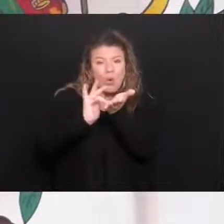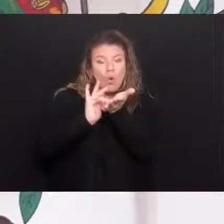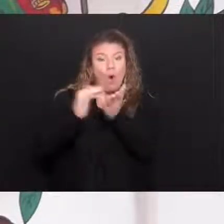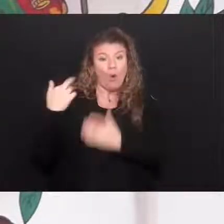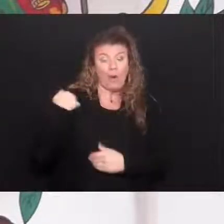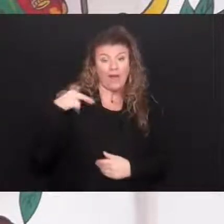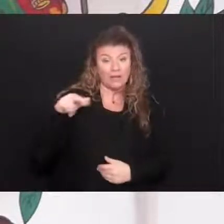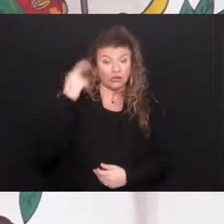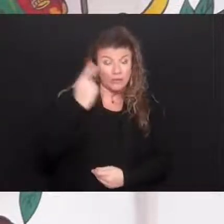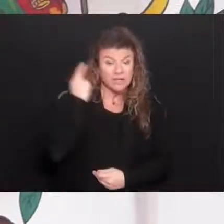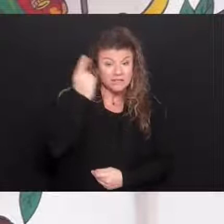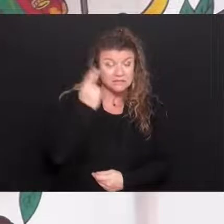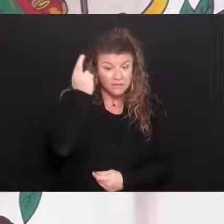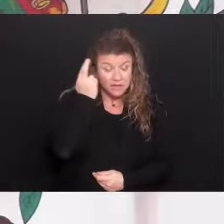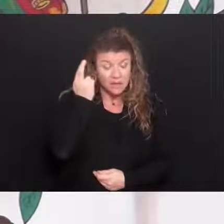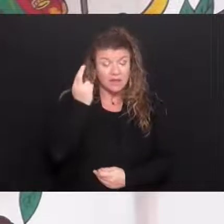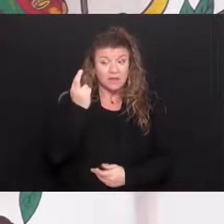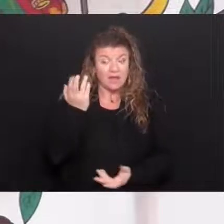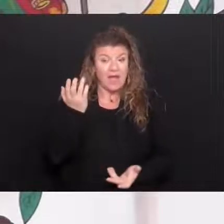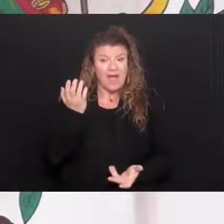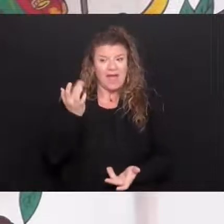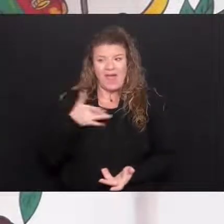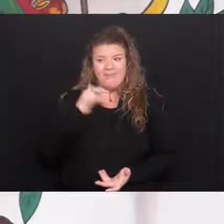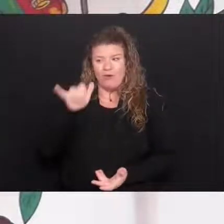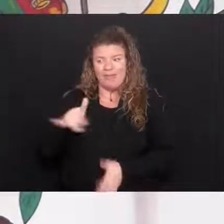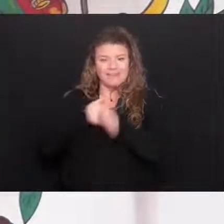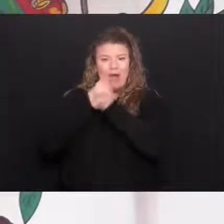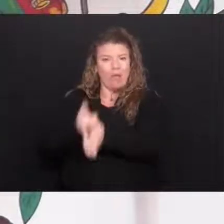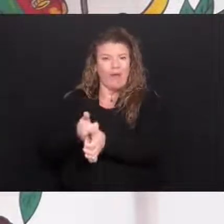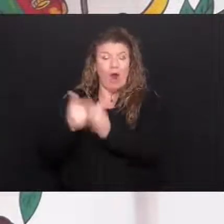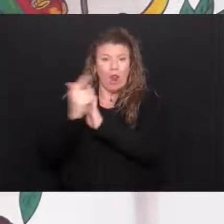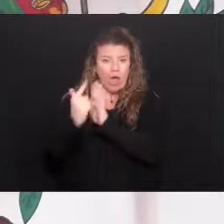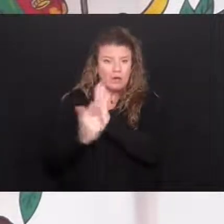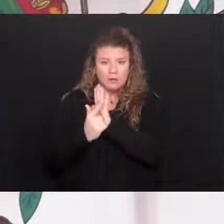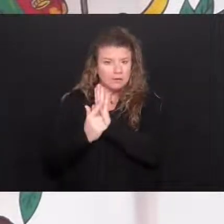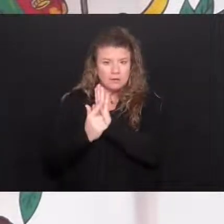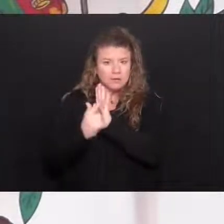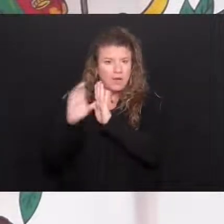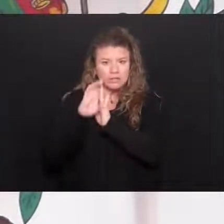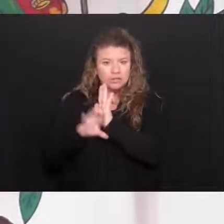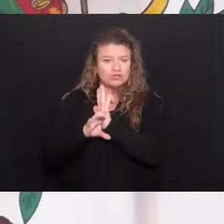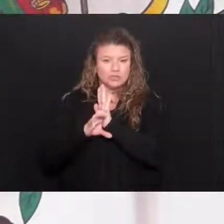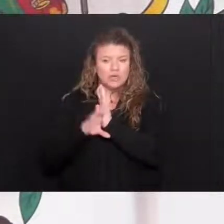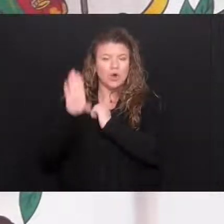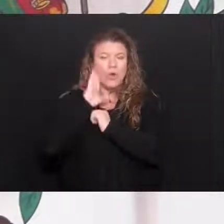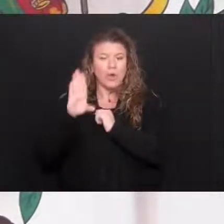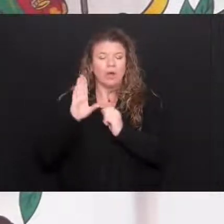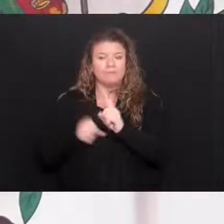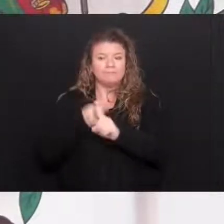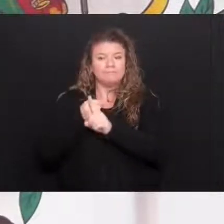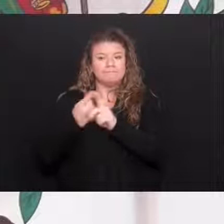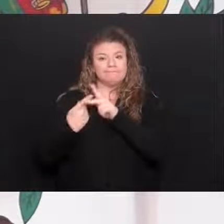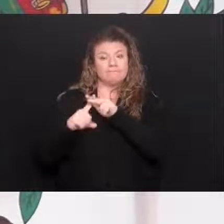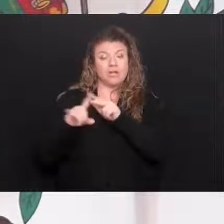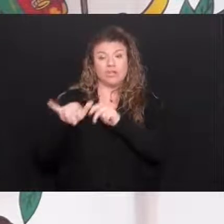or religious reasons, and I think that's just following the Constitution, and that'll go into effect on January 1st,